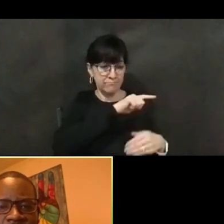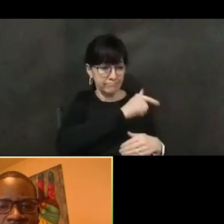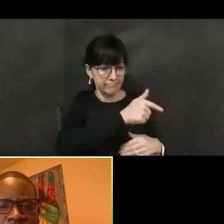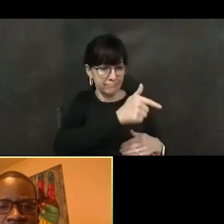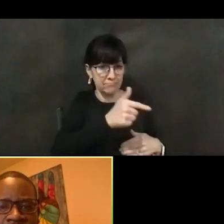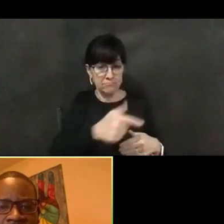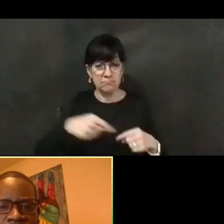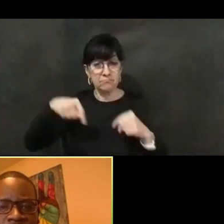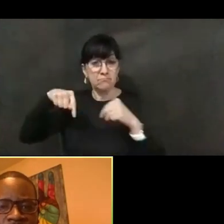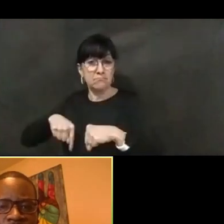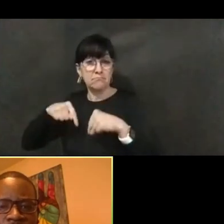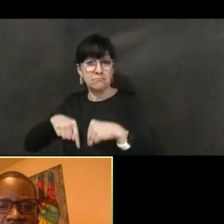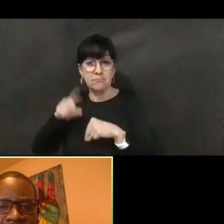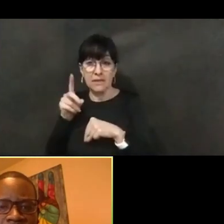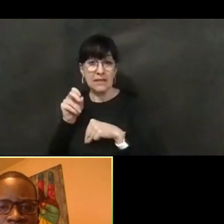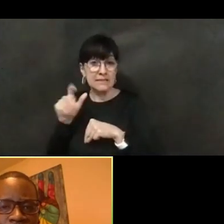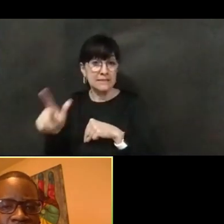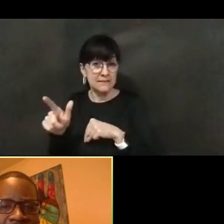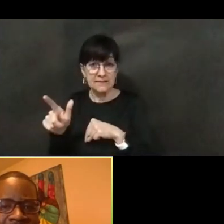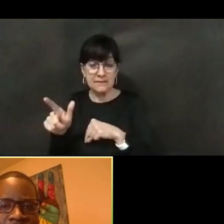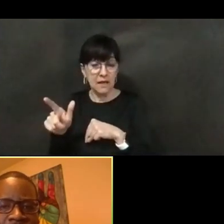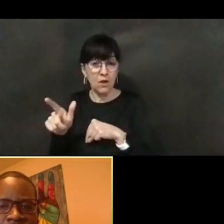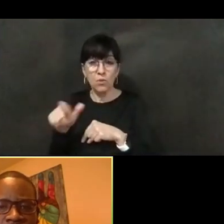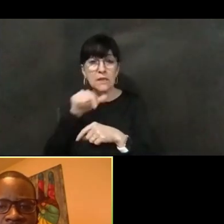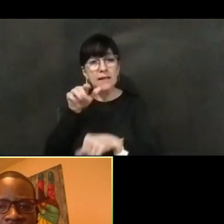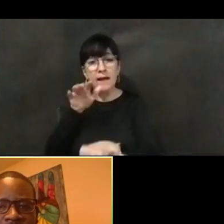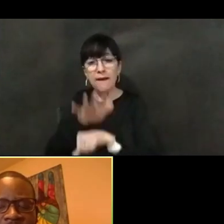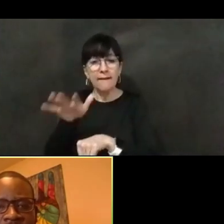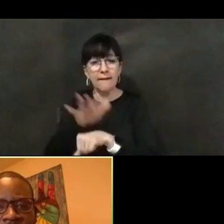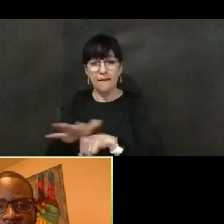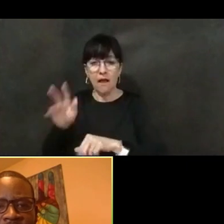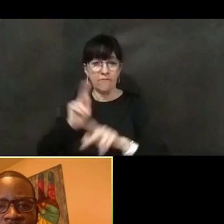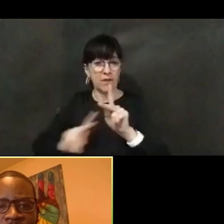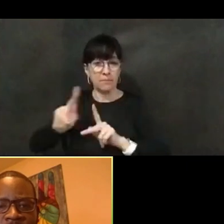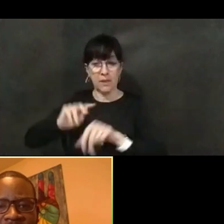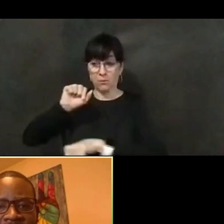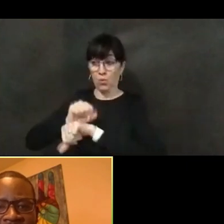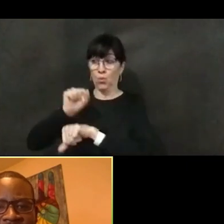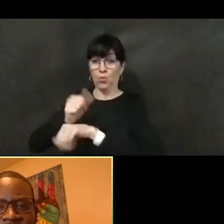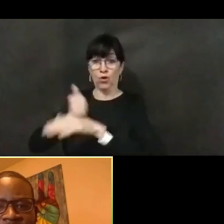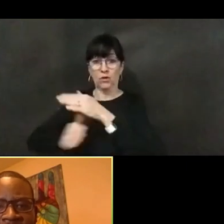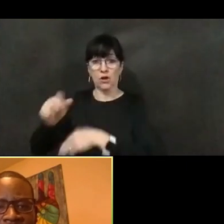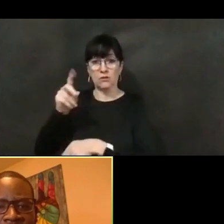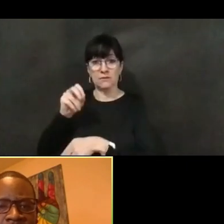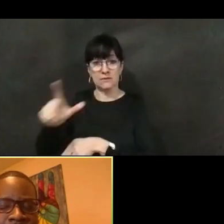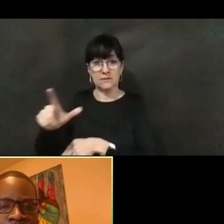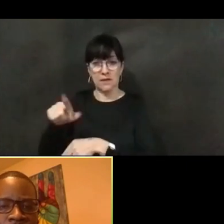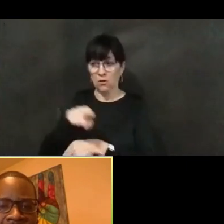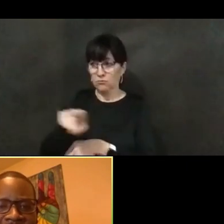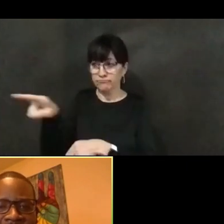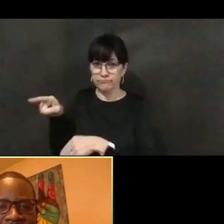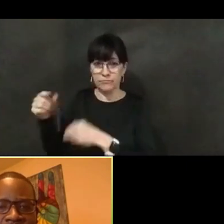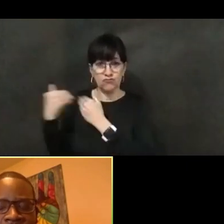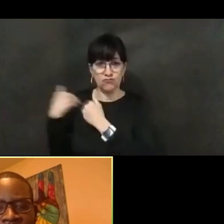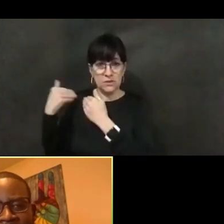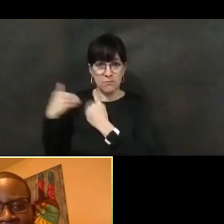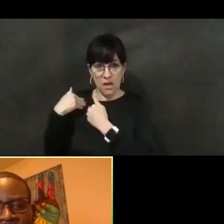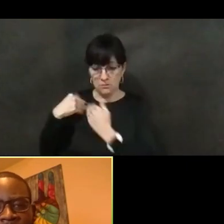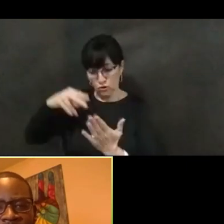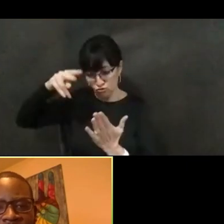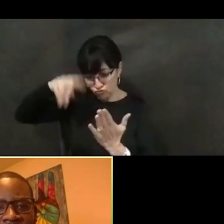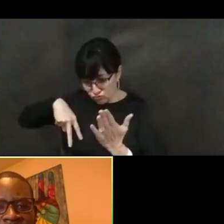that luxury of being able to deploy that many employees to the task of filing or